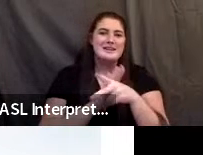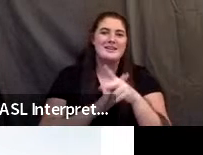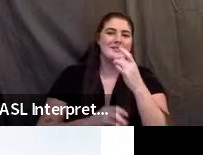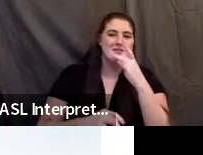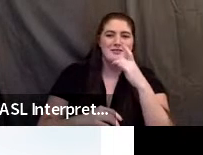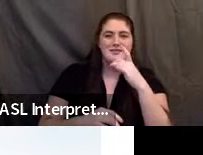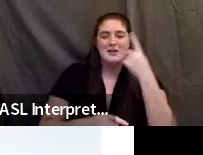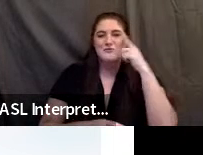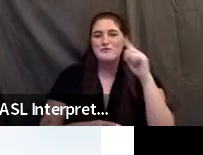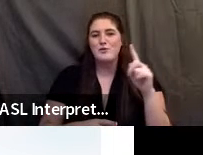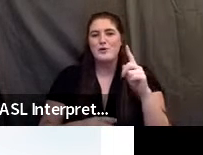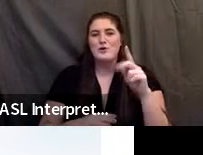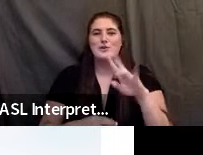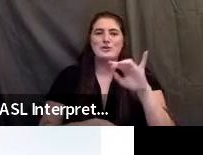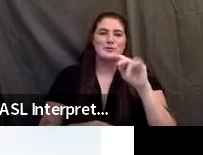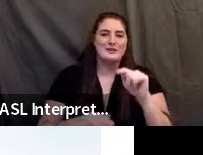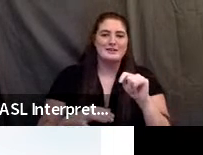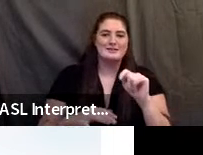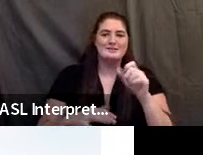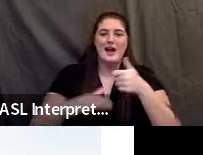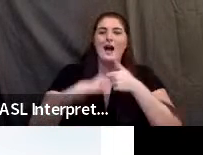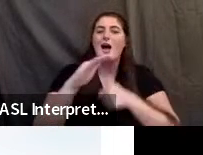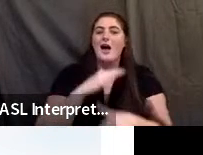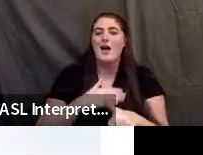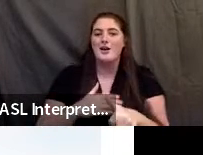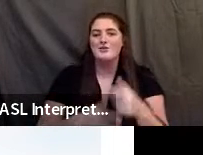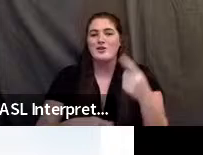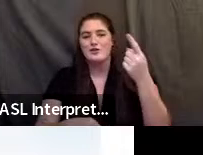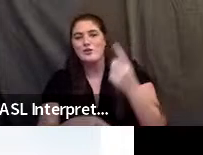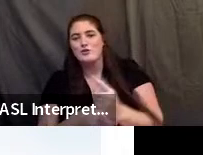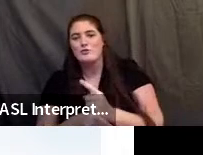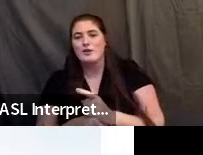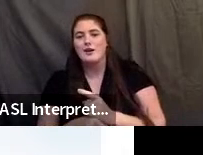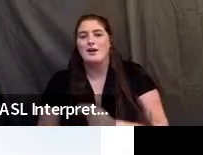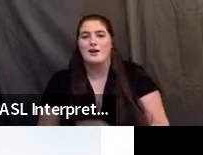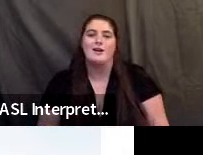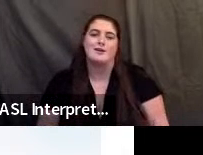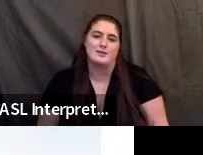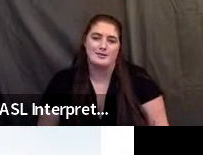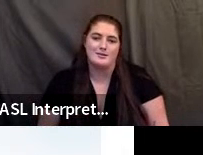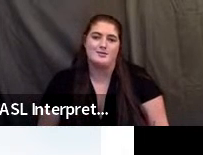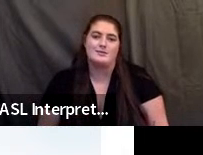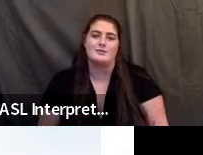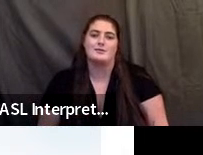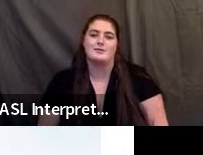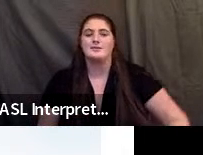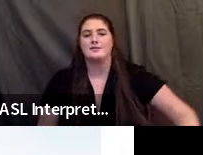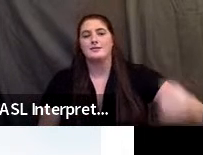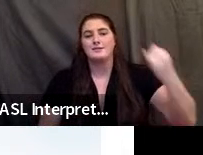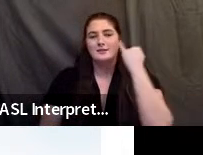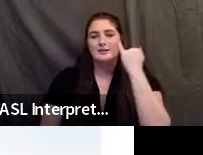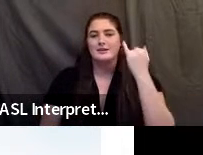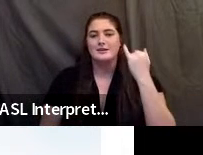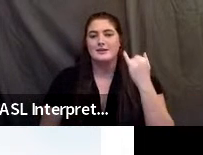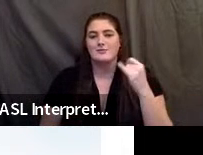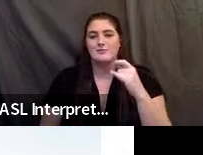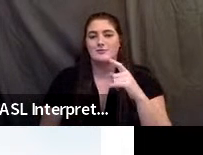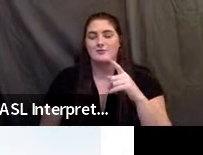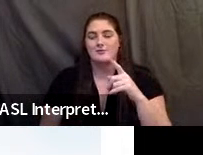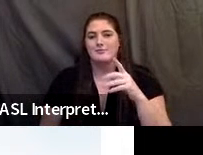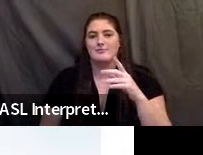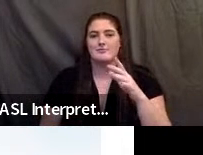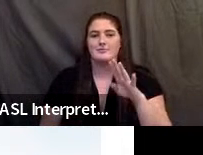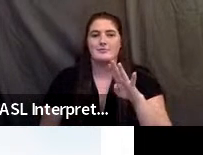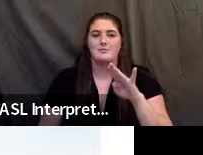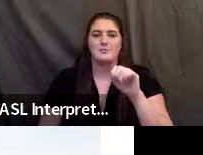below. So yeah, I hadn't thought about that, but yeah, I appreciate Right, that. unless it becomes a terrace building, but if it's cantilevering over 10 feet, will really darken the